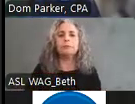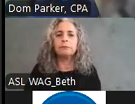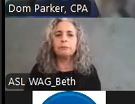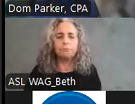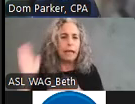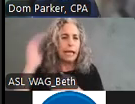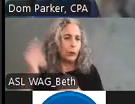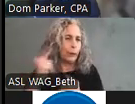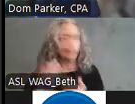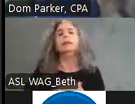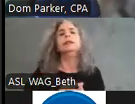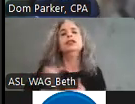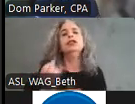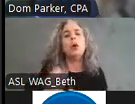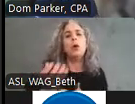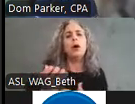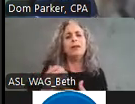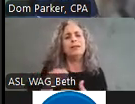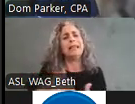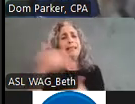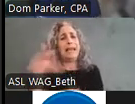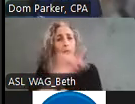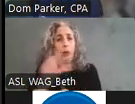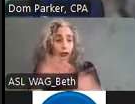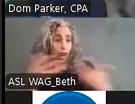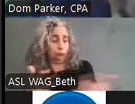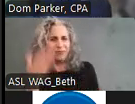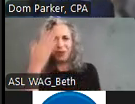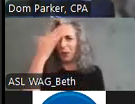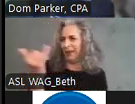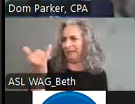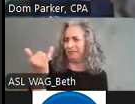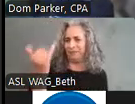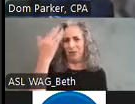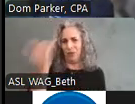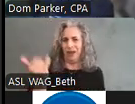So the next question is, why? Why video game accessibility?